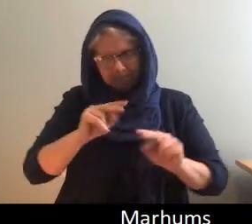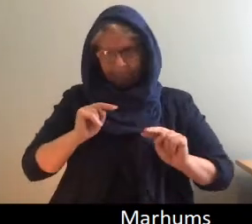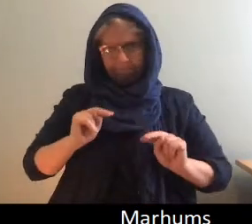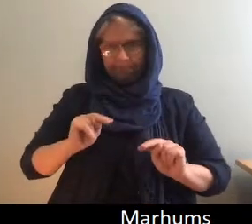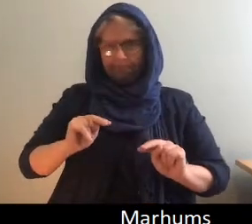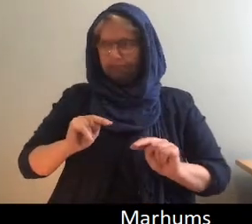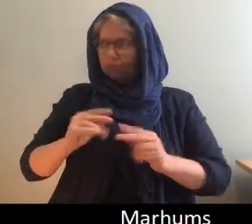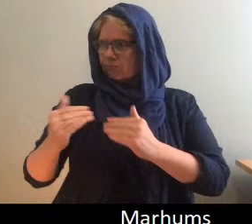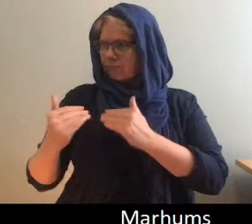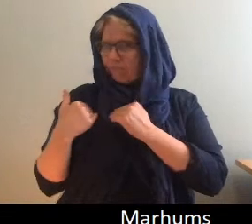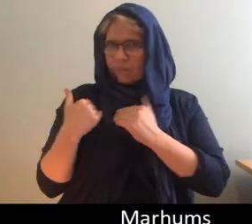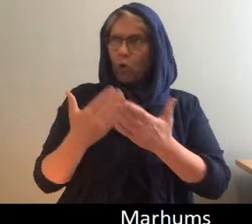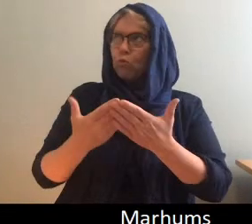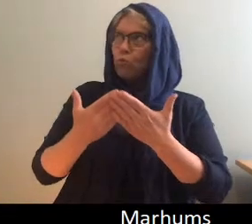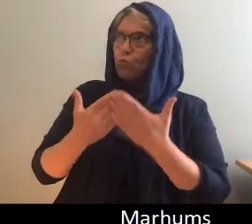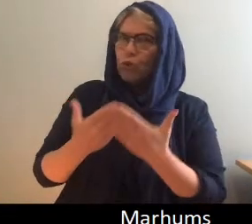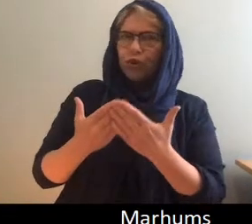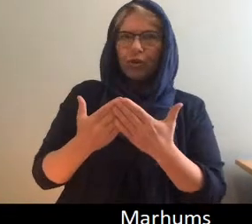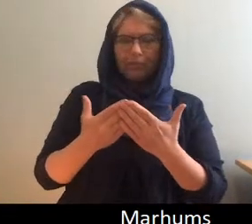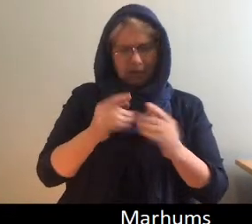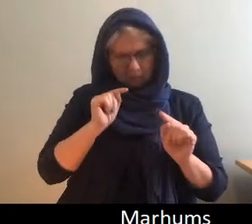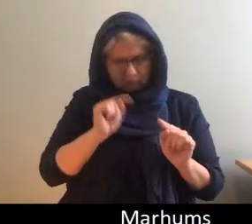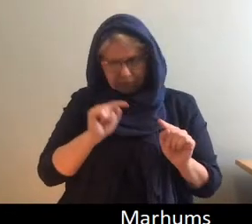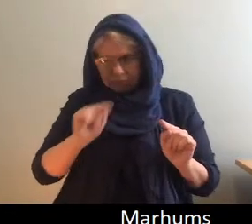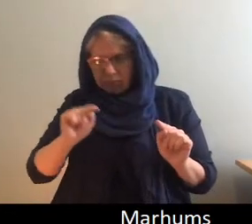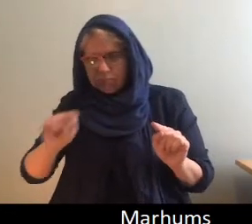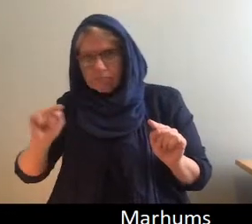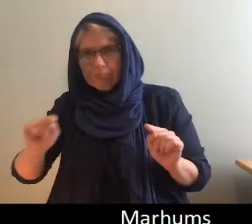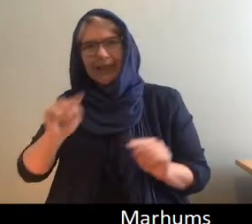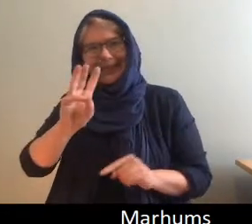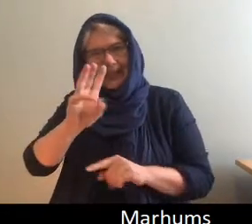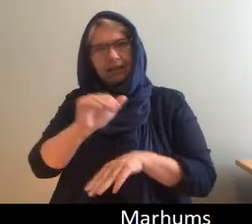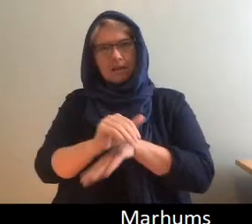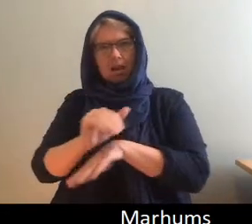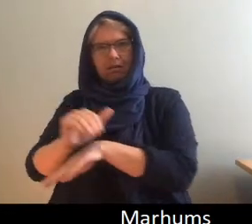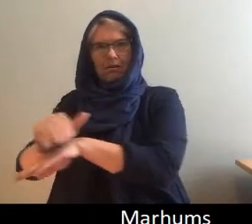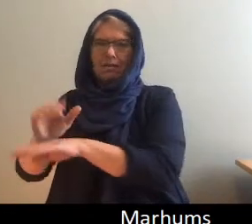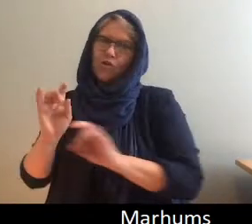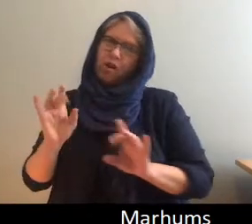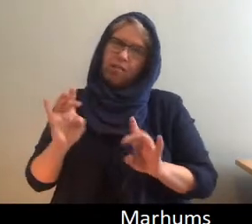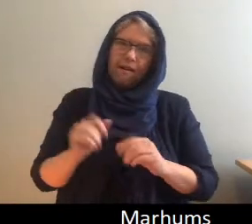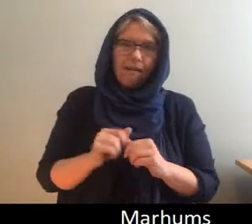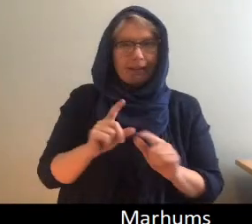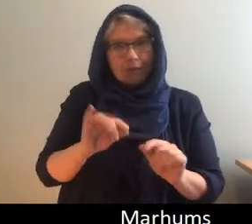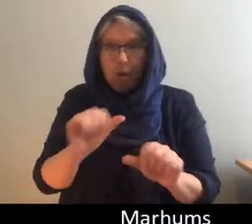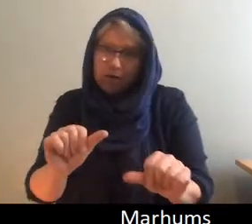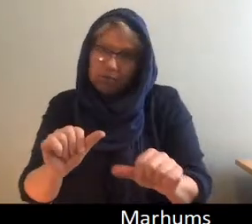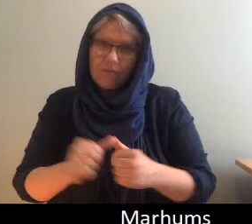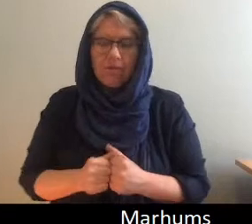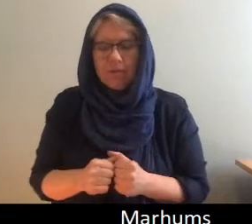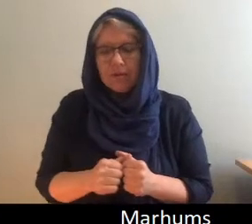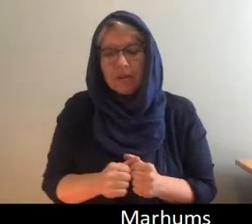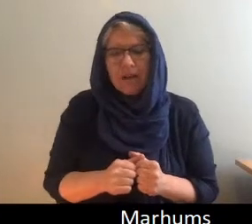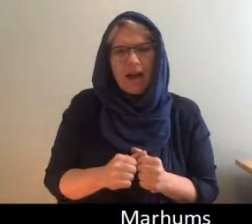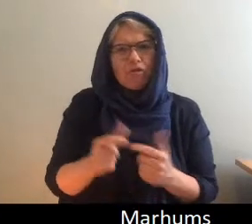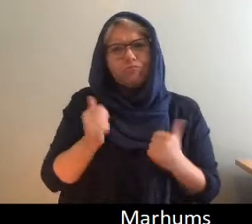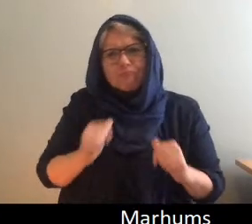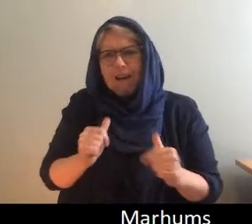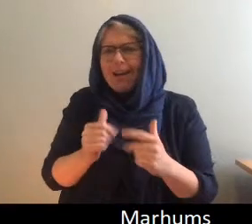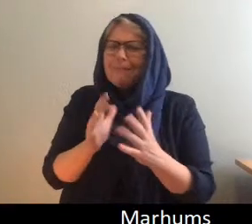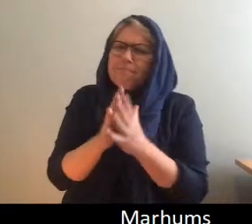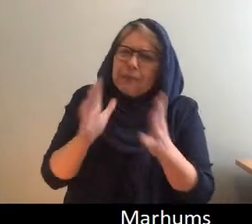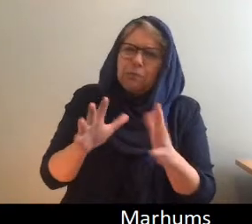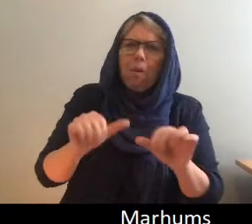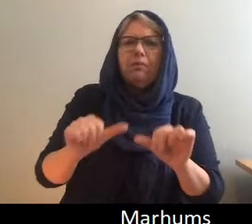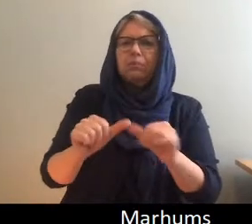find that there are various supplications to be recited in each of those 6 nights. So that we don't become negligent. We don't become, you